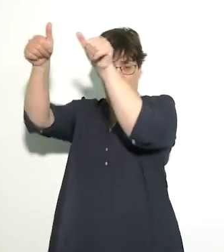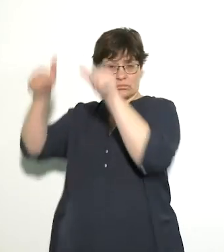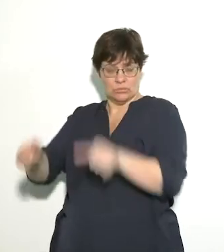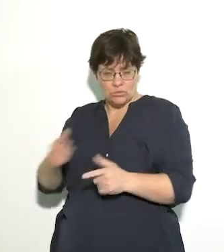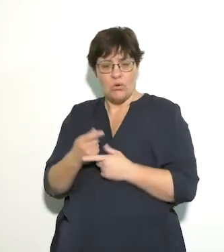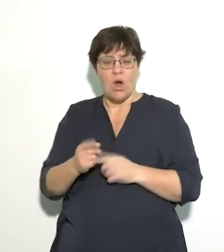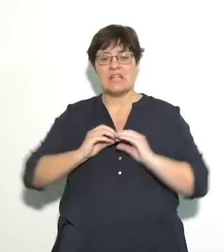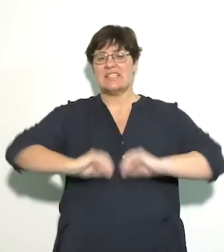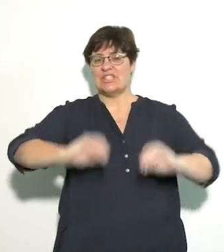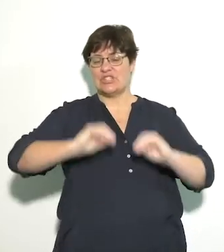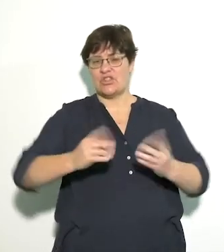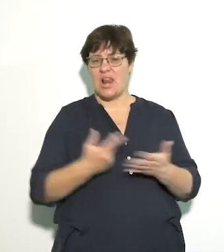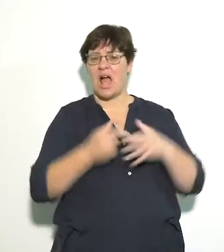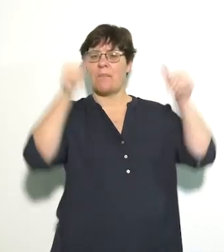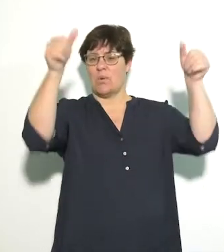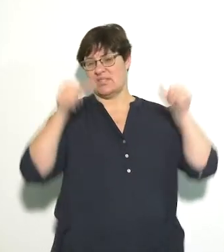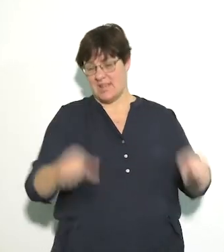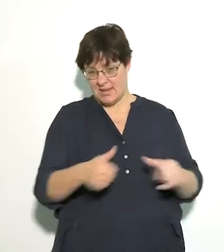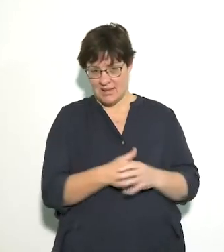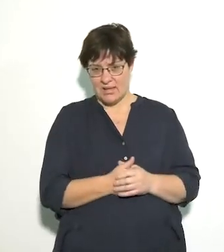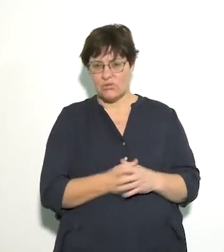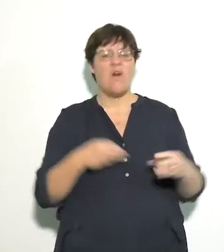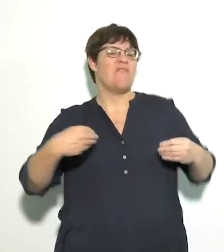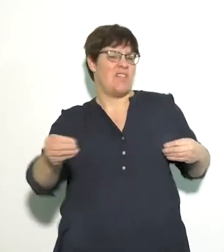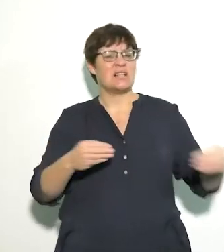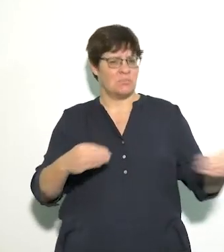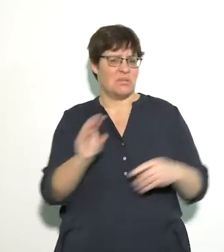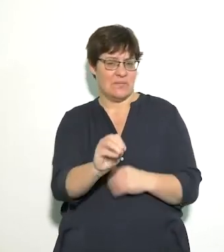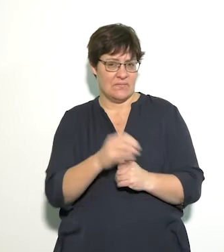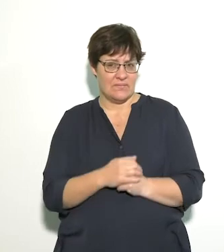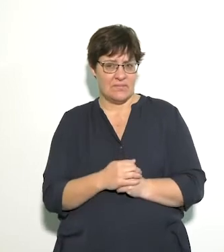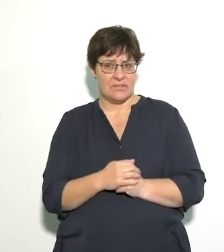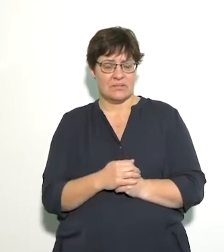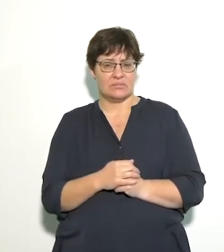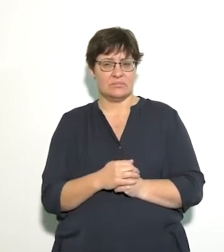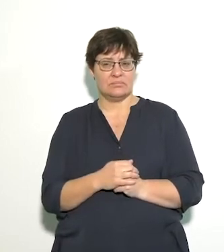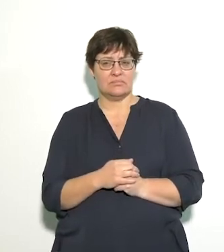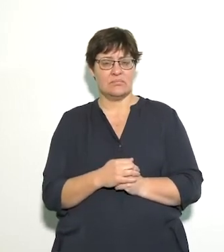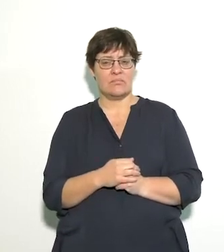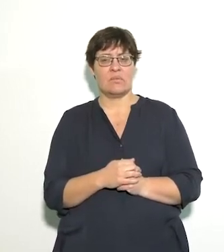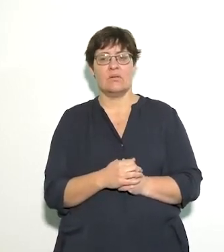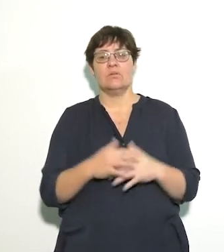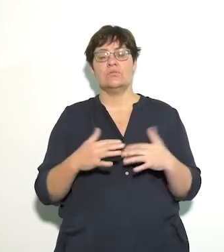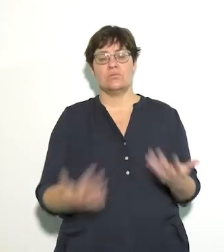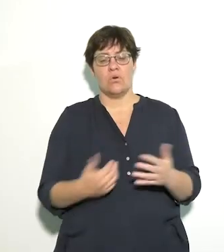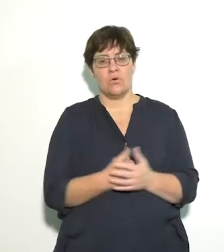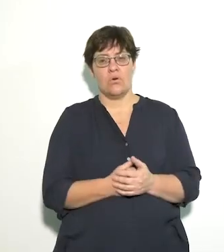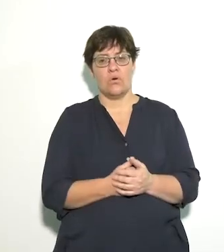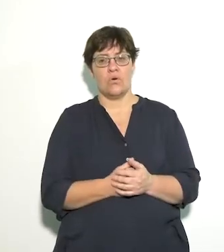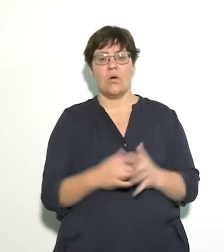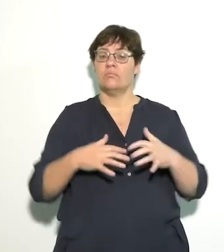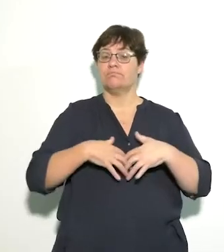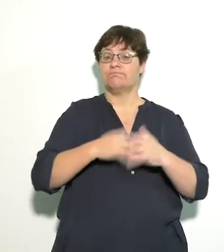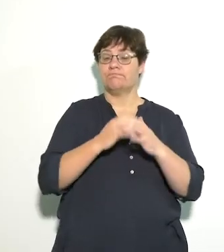in your teaching, maybe as posters in your classroom. So it's quite flexible, which is what I love. Okay, so now